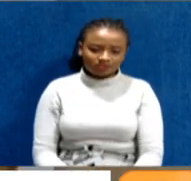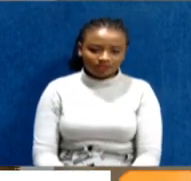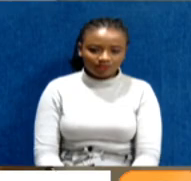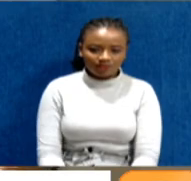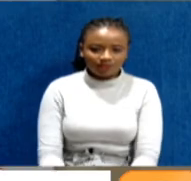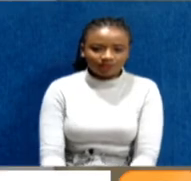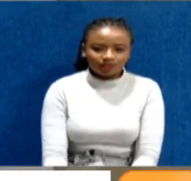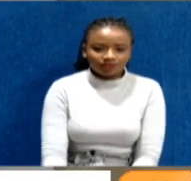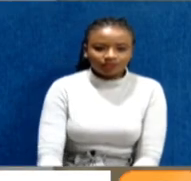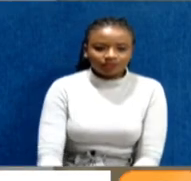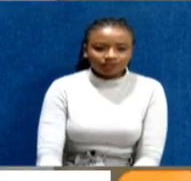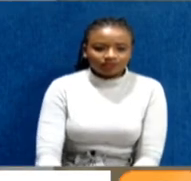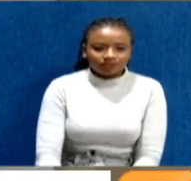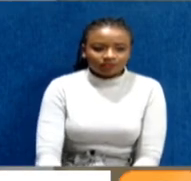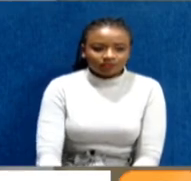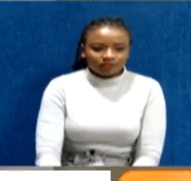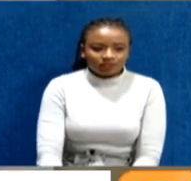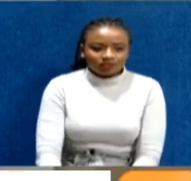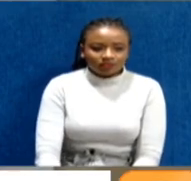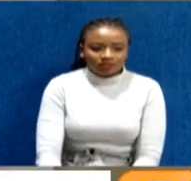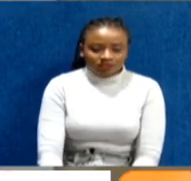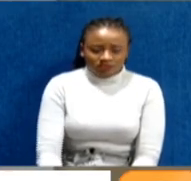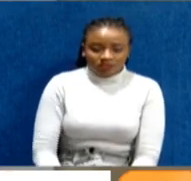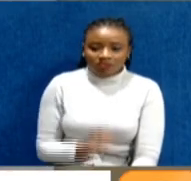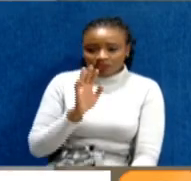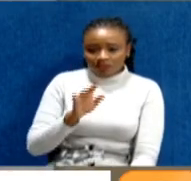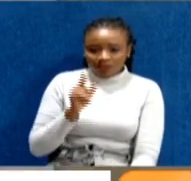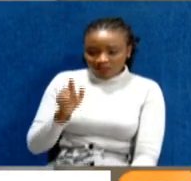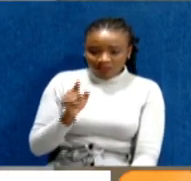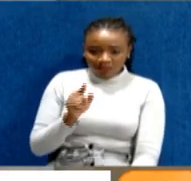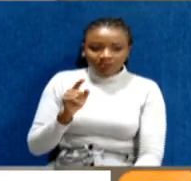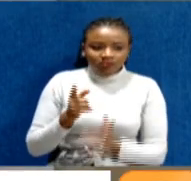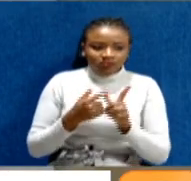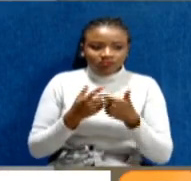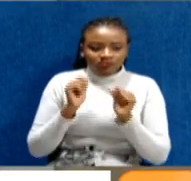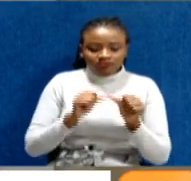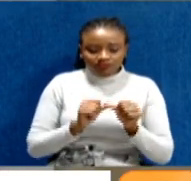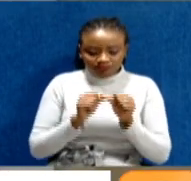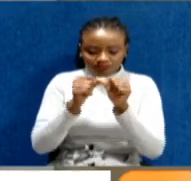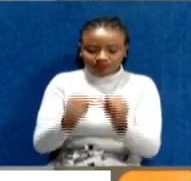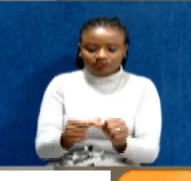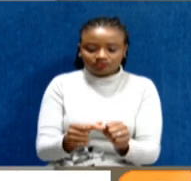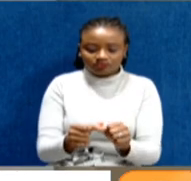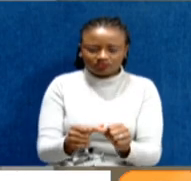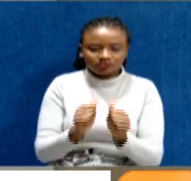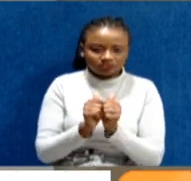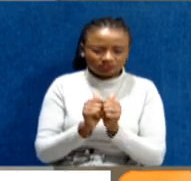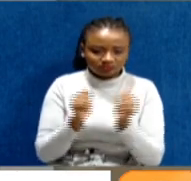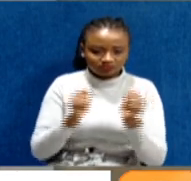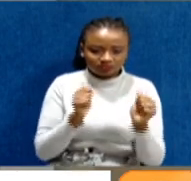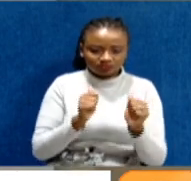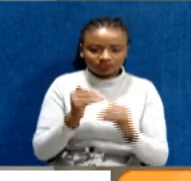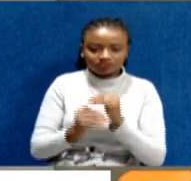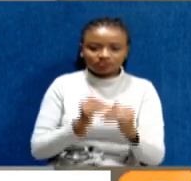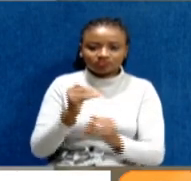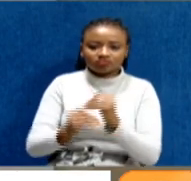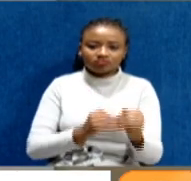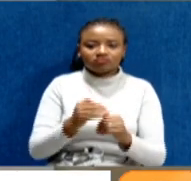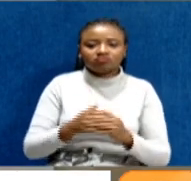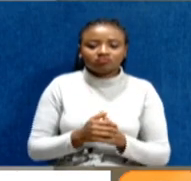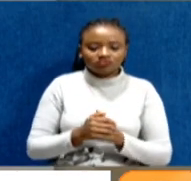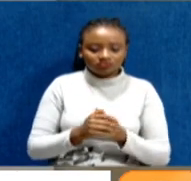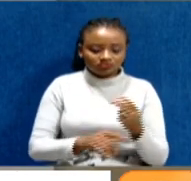using their local seeds. Yeah. And that way, we are going to maintain our genetic process. And